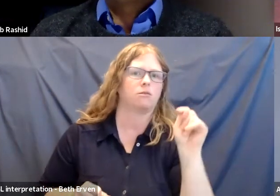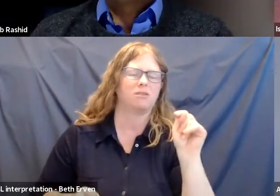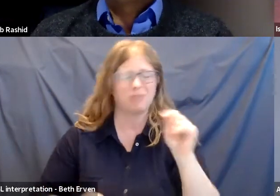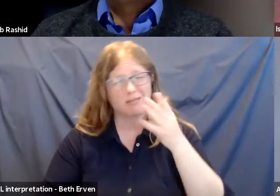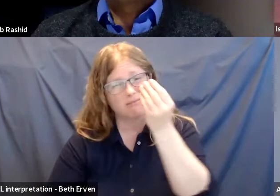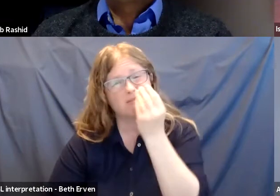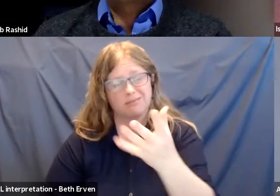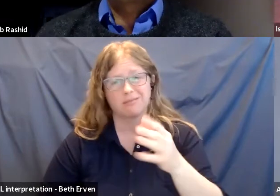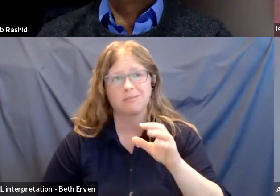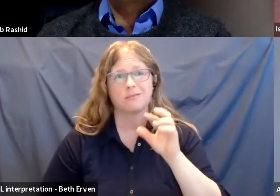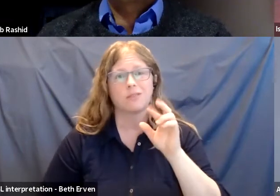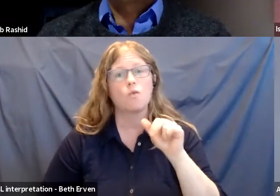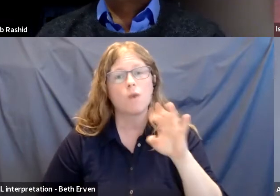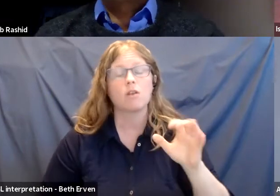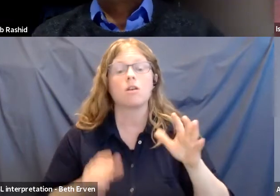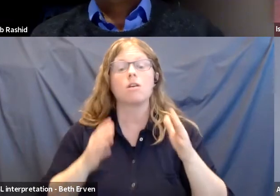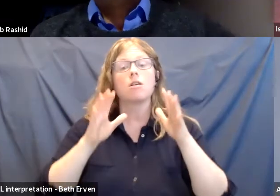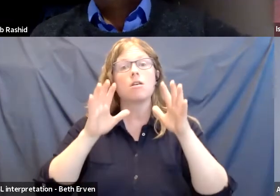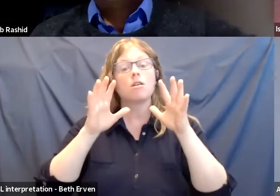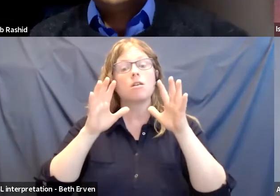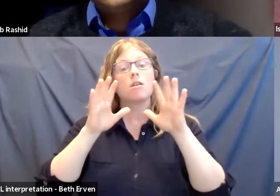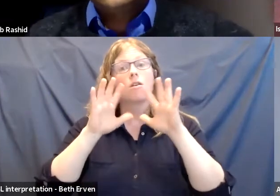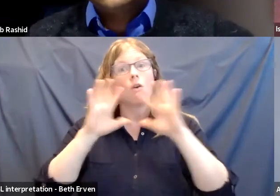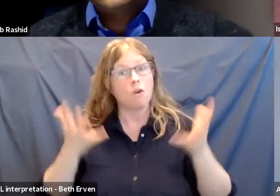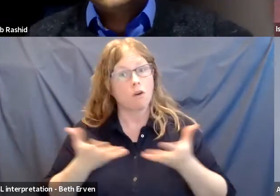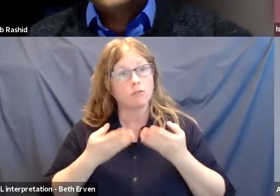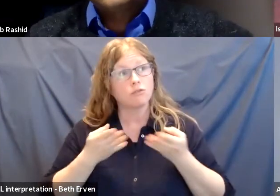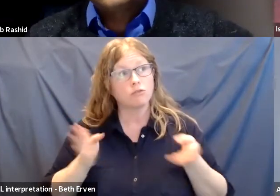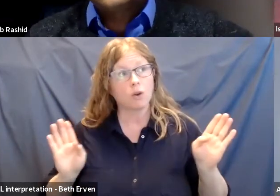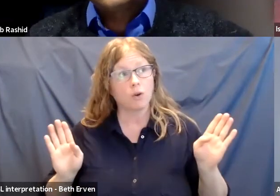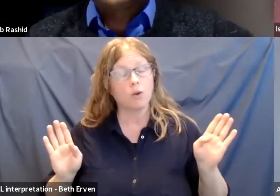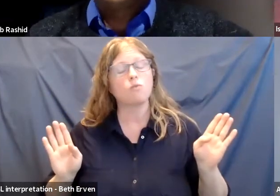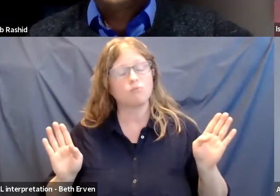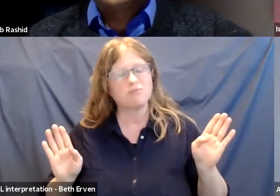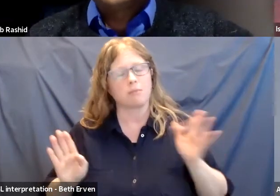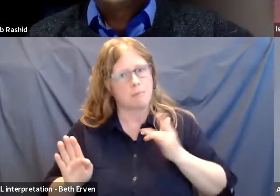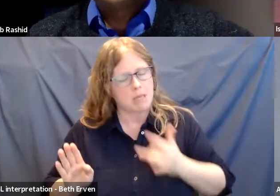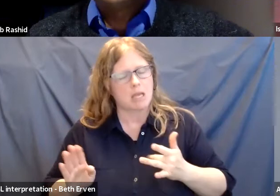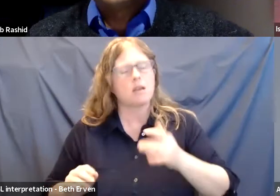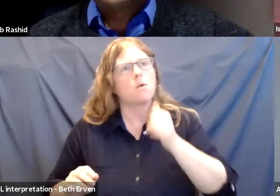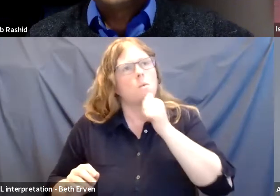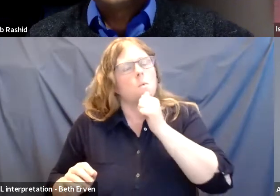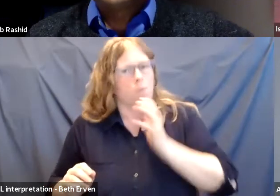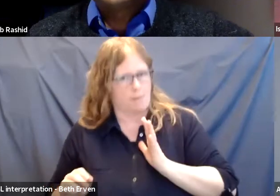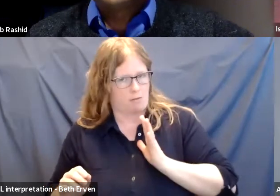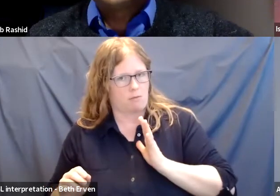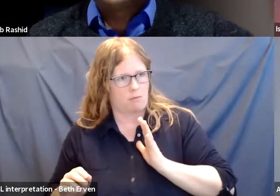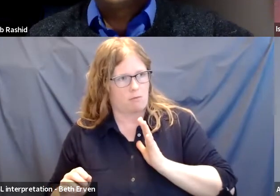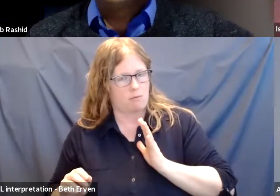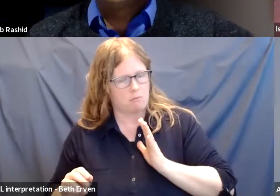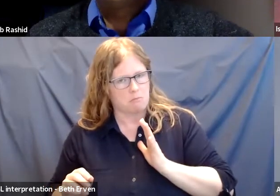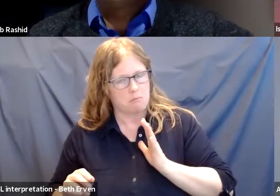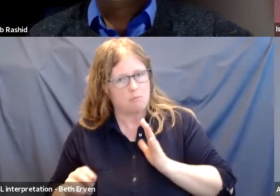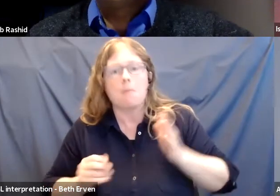in general, it's predominantly but not exclusively in women. It's predominantly but not